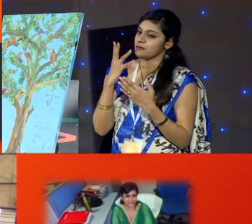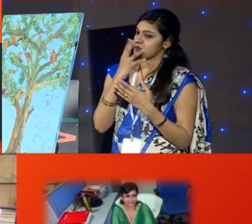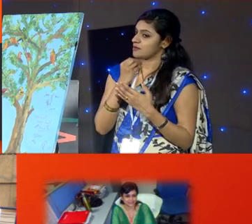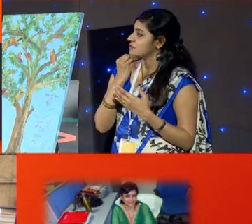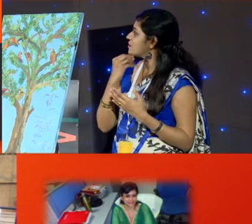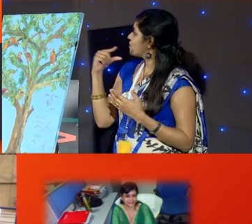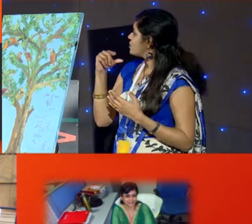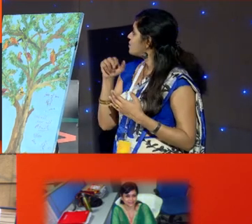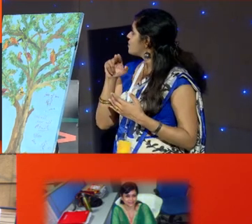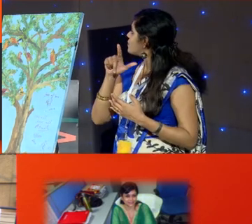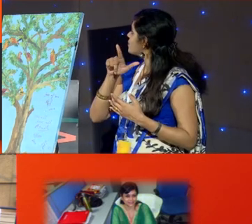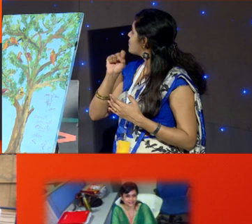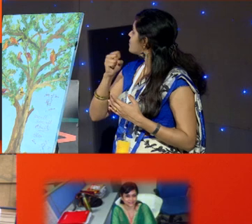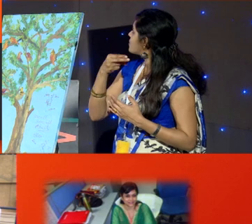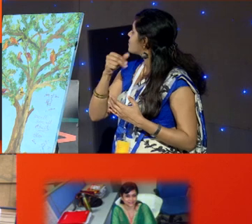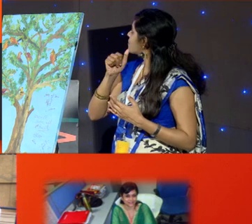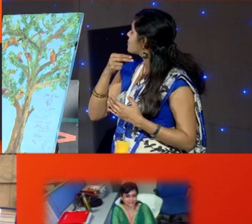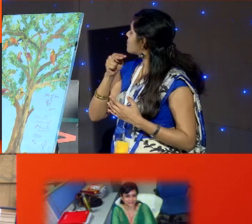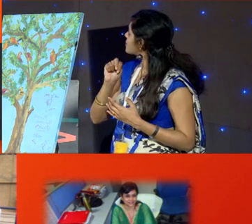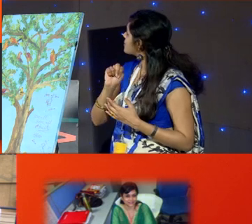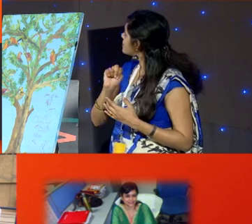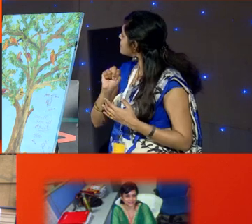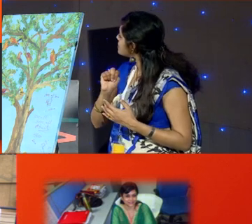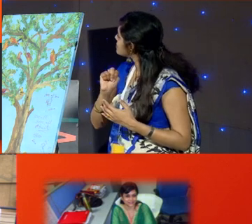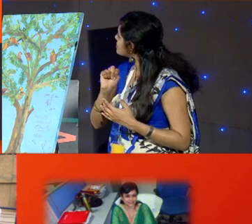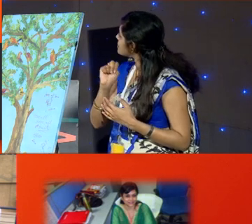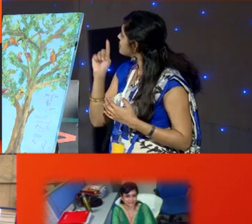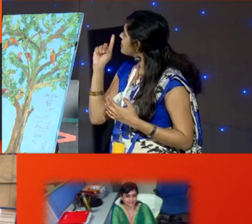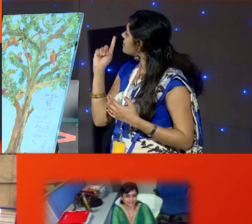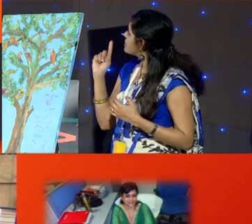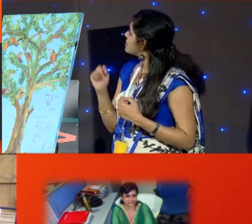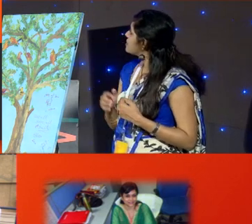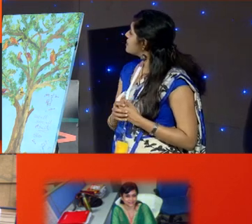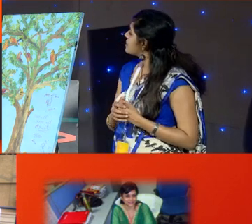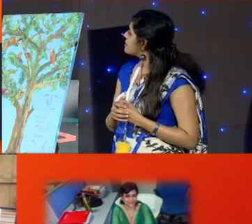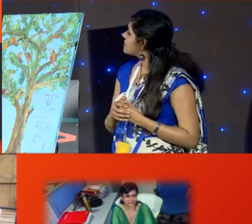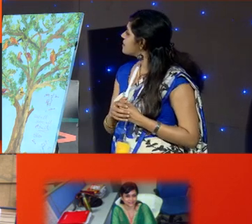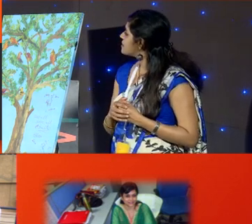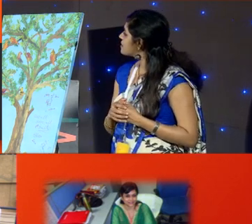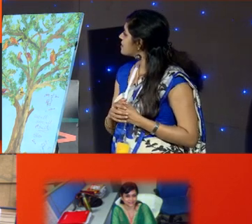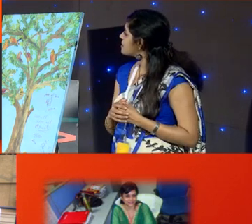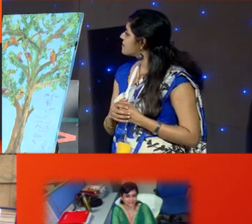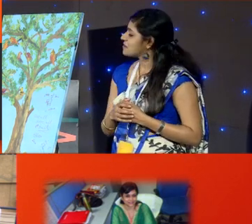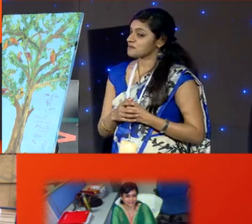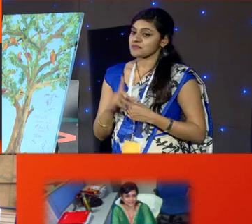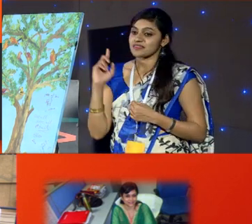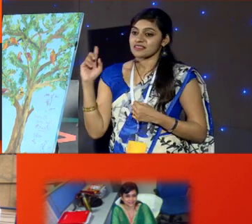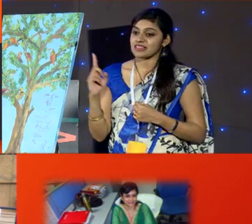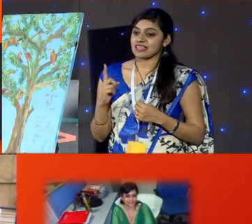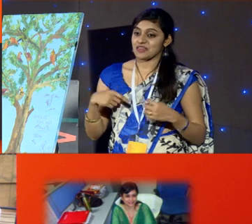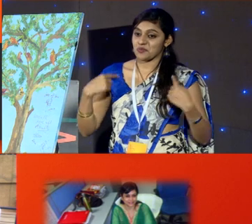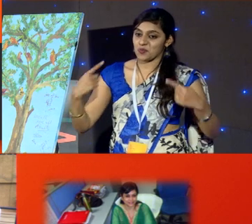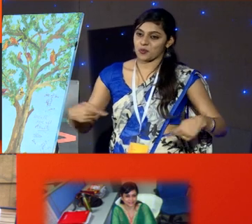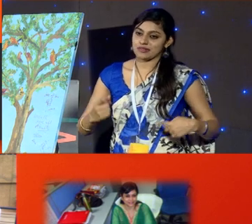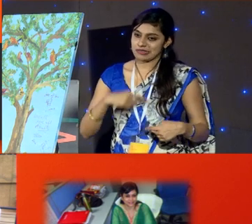He is in the Guinness Book of Records. He is a wheelchair spinner, and he has done maximum number of spins.